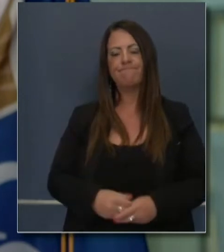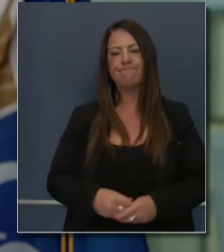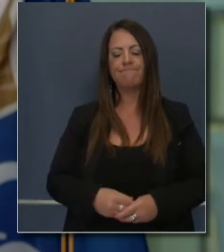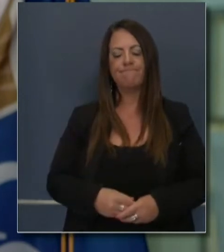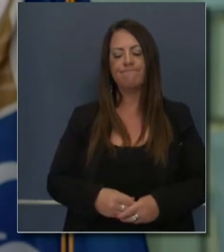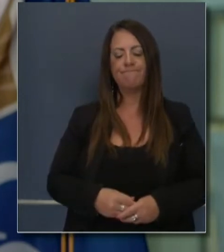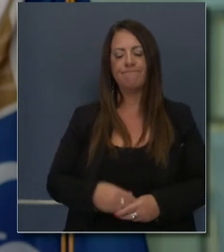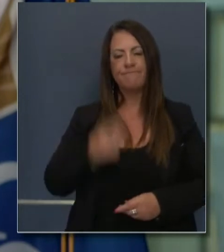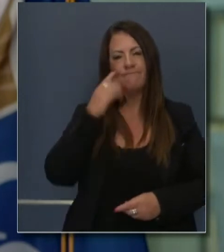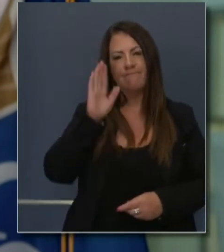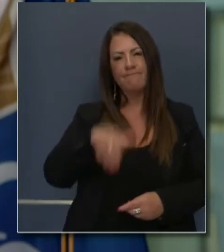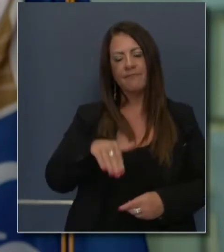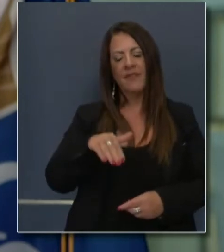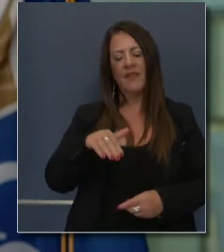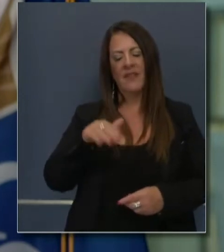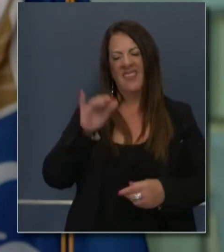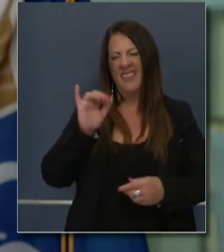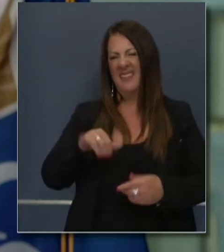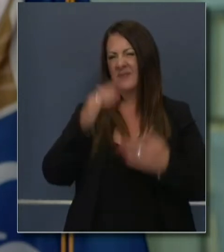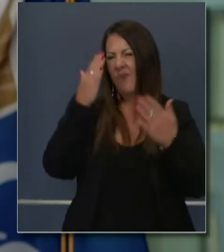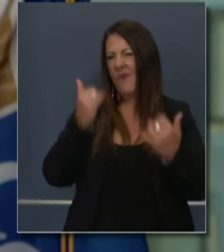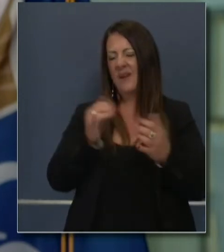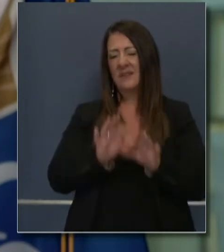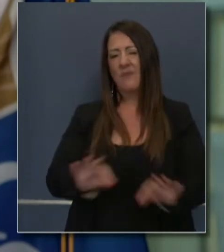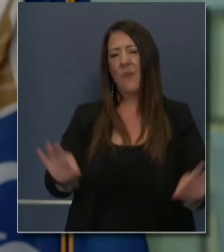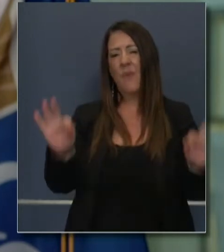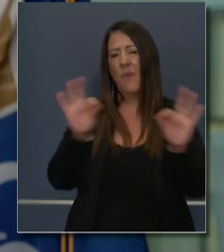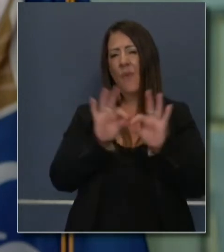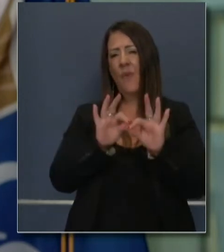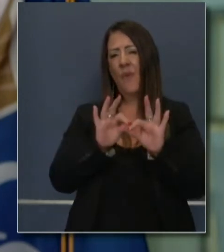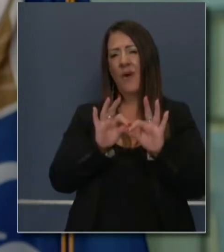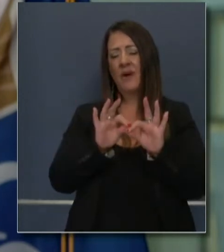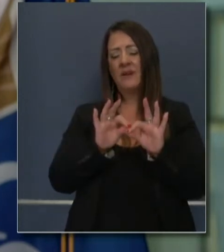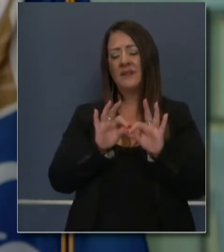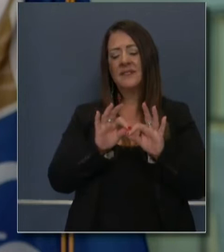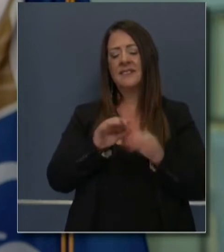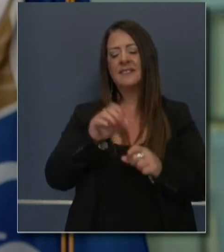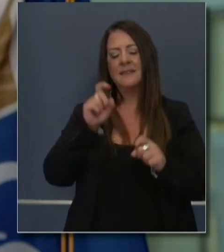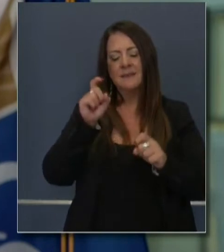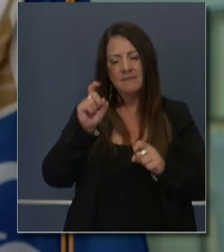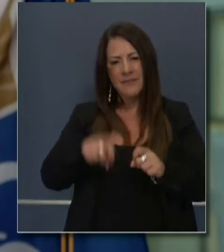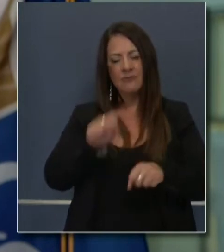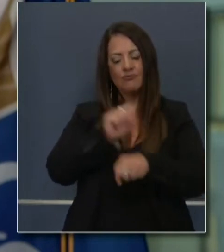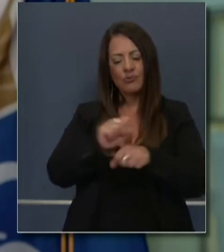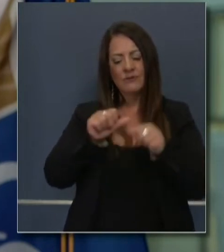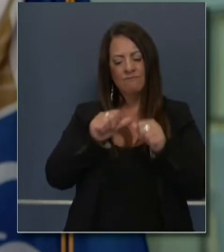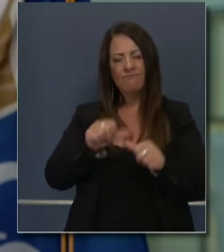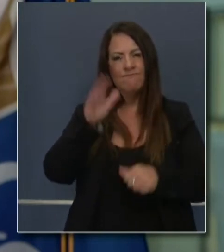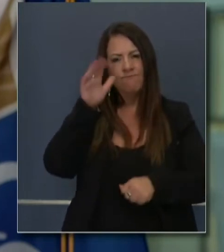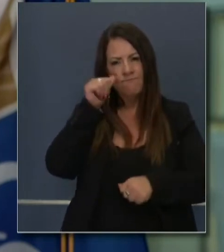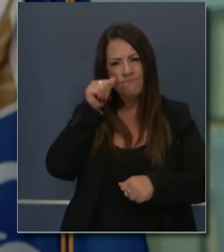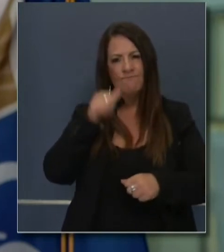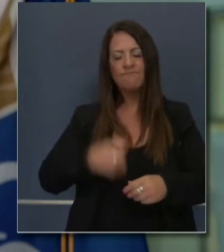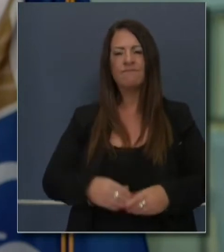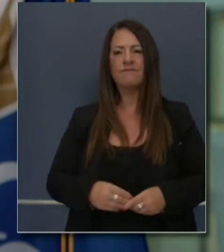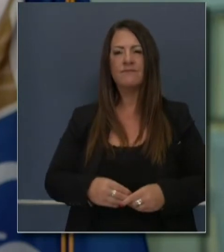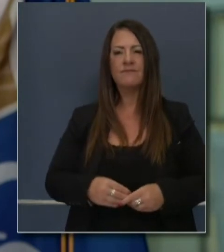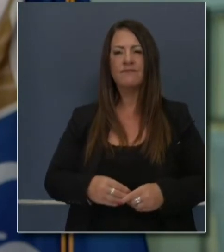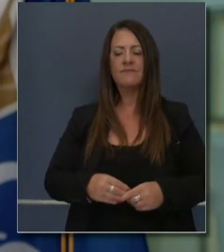recent historic example. And that's why it's more important than ever to be vigilant as we work through the next few months,